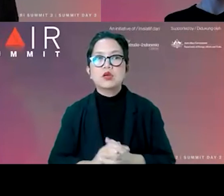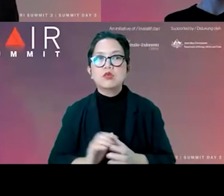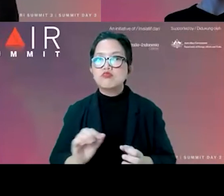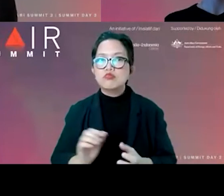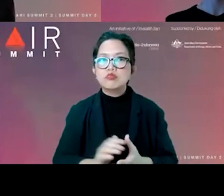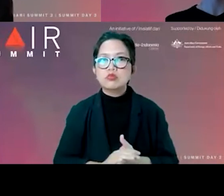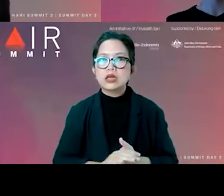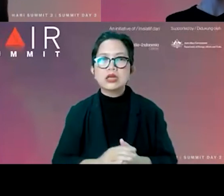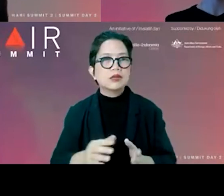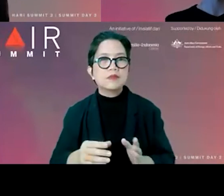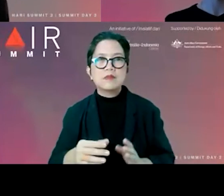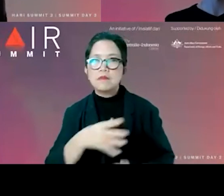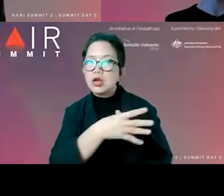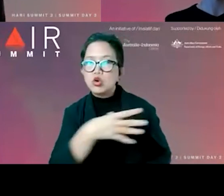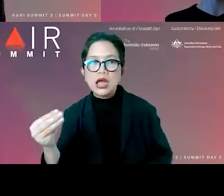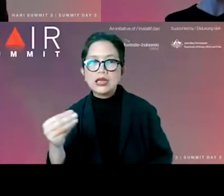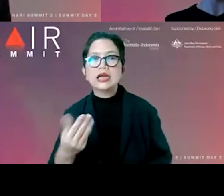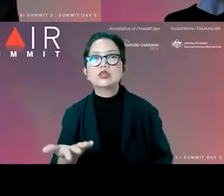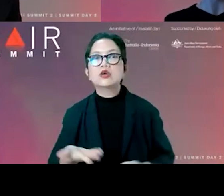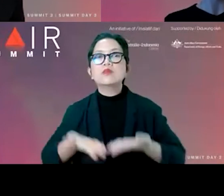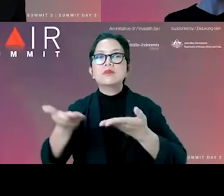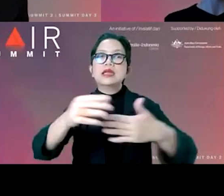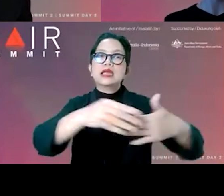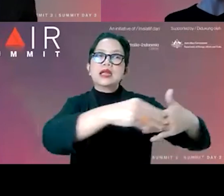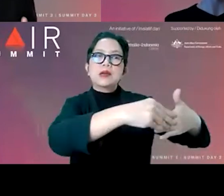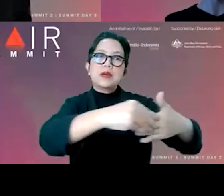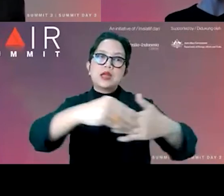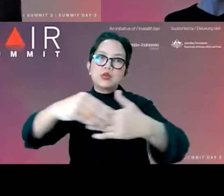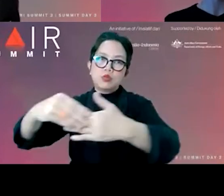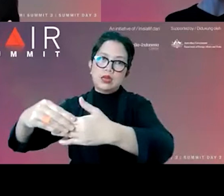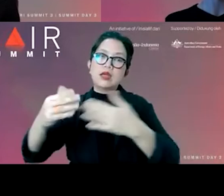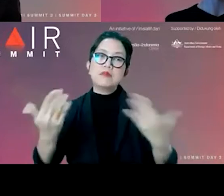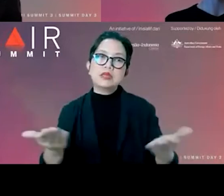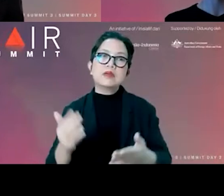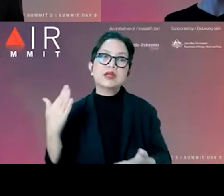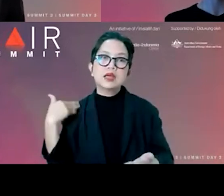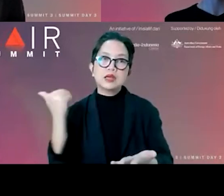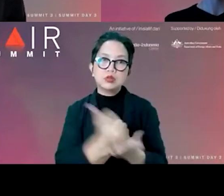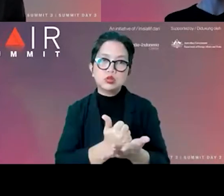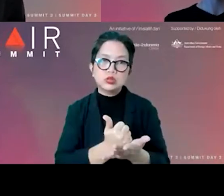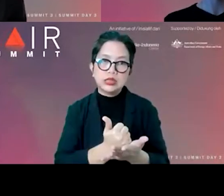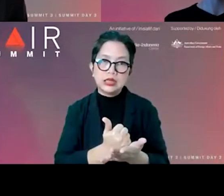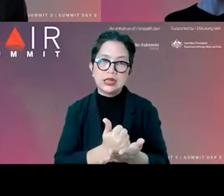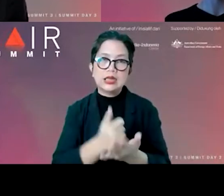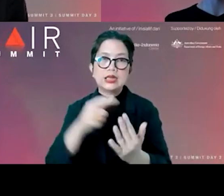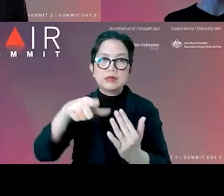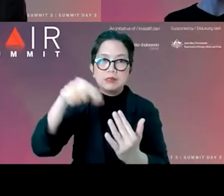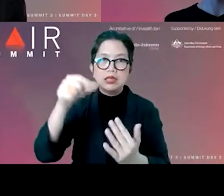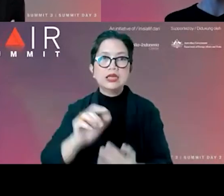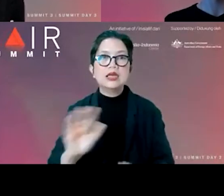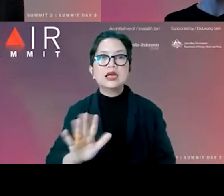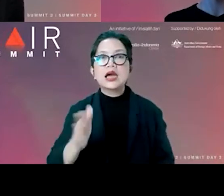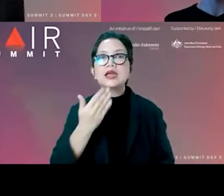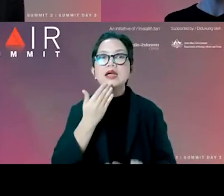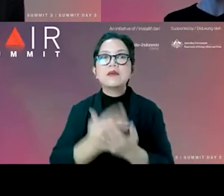to how the decisions are being made. So there's less of that question around is this a particular agenda? A bit